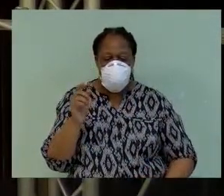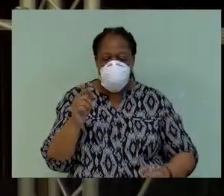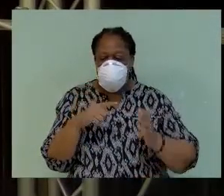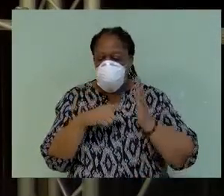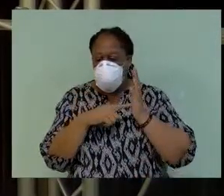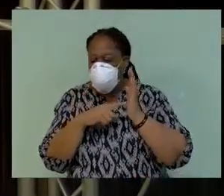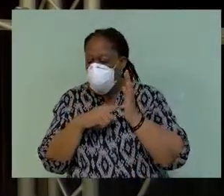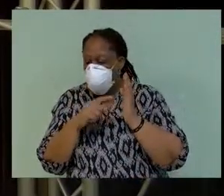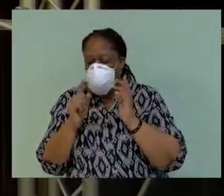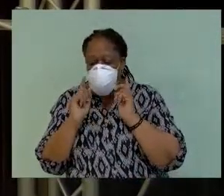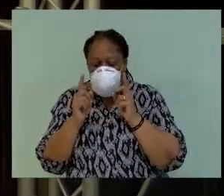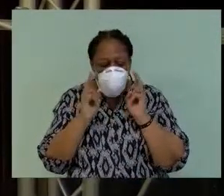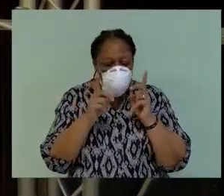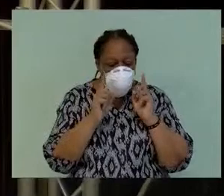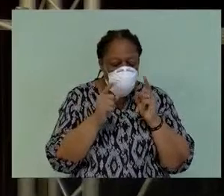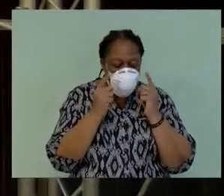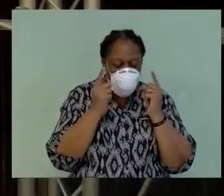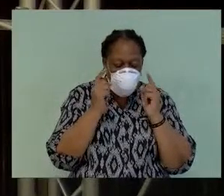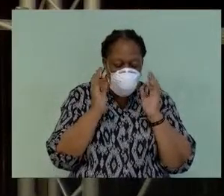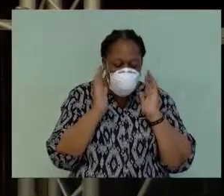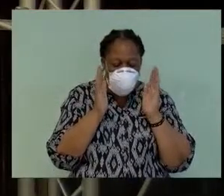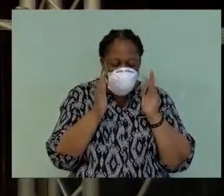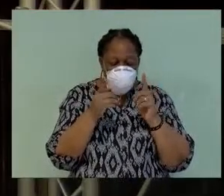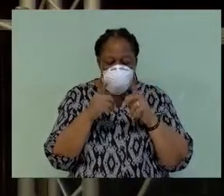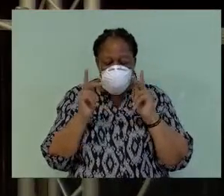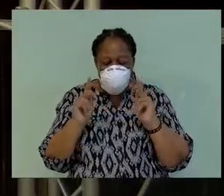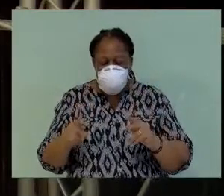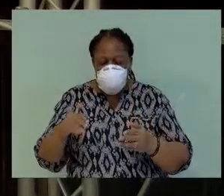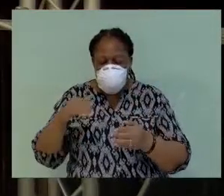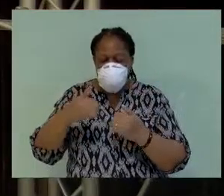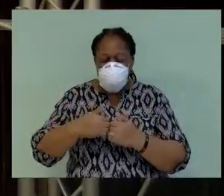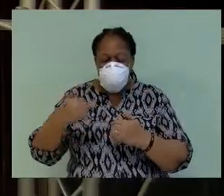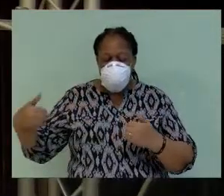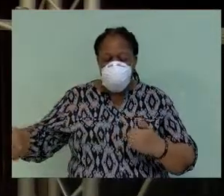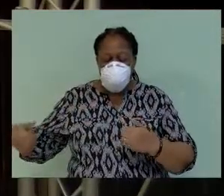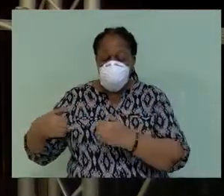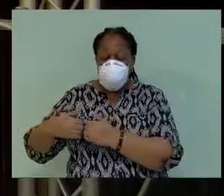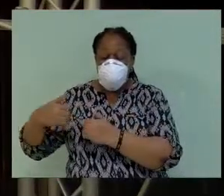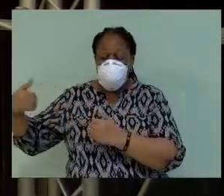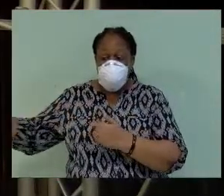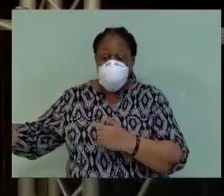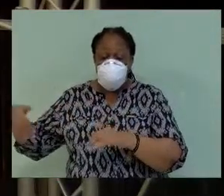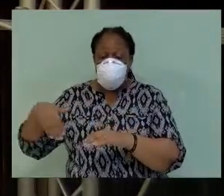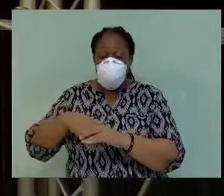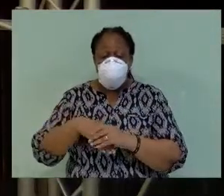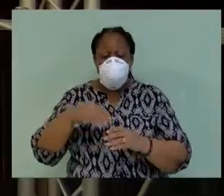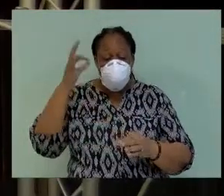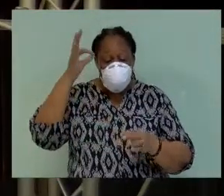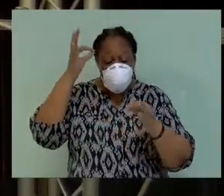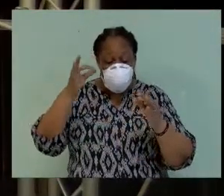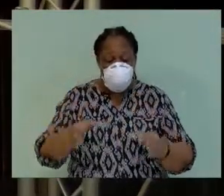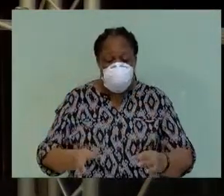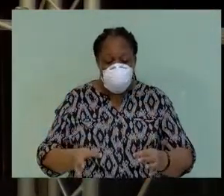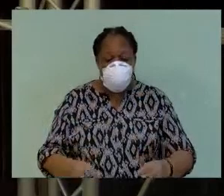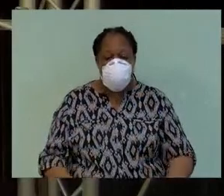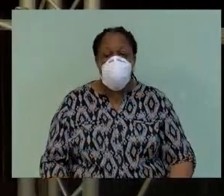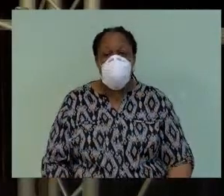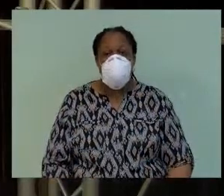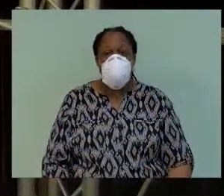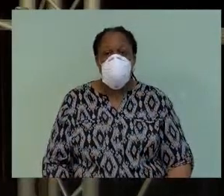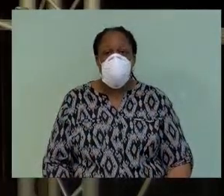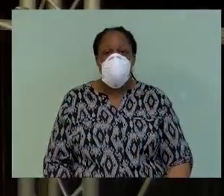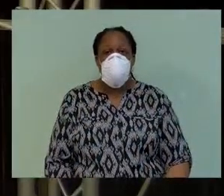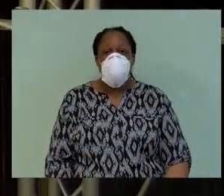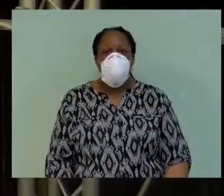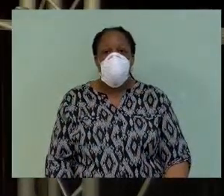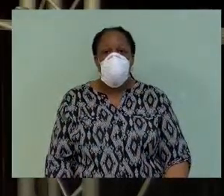feet apart and adhere to the social distancing protocols. 3. There will be no